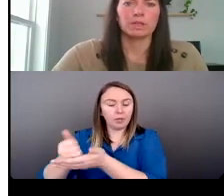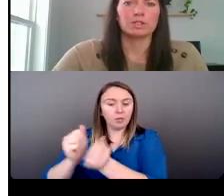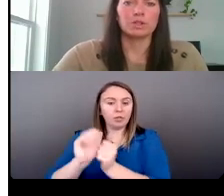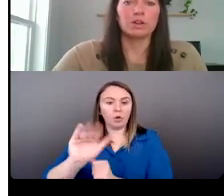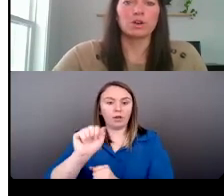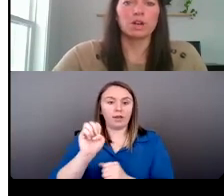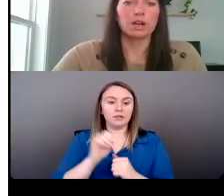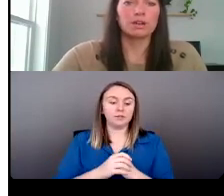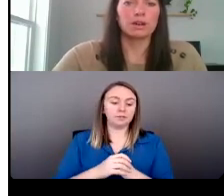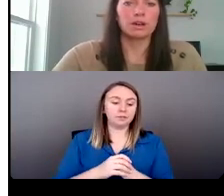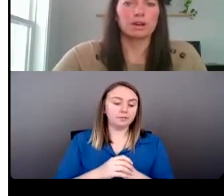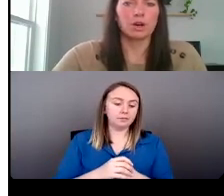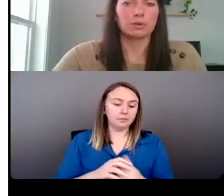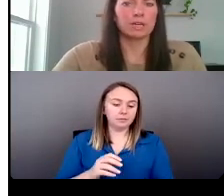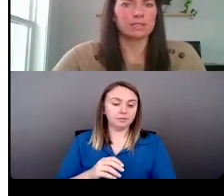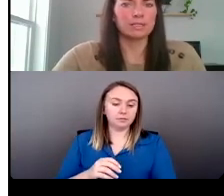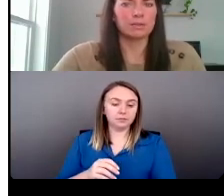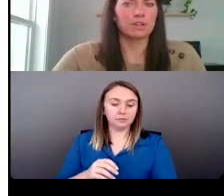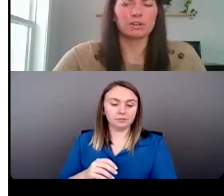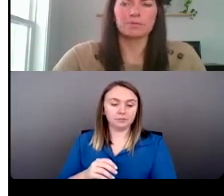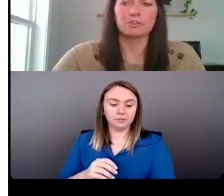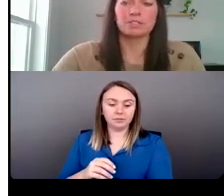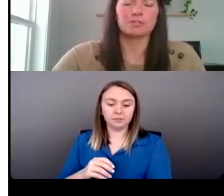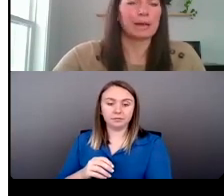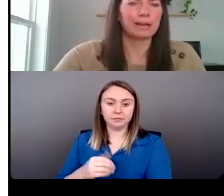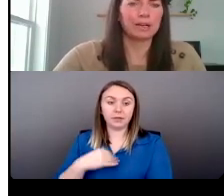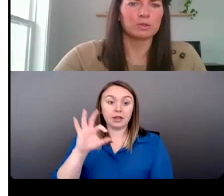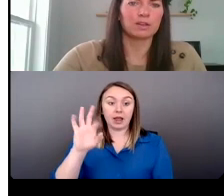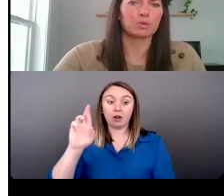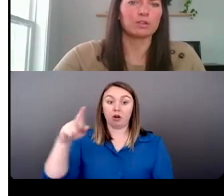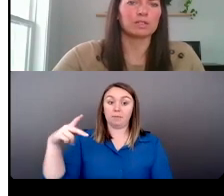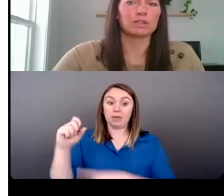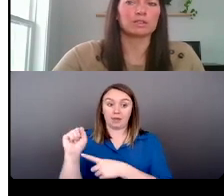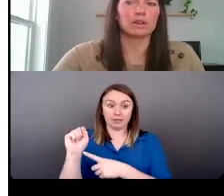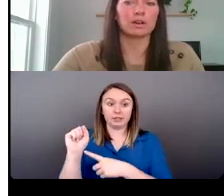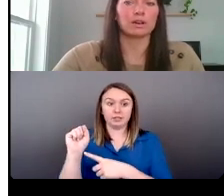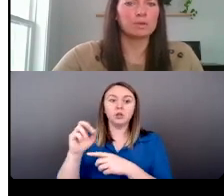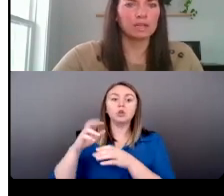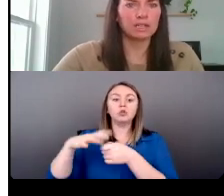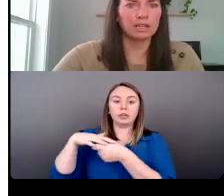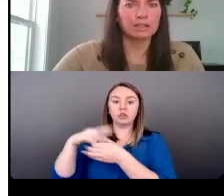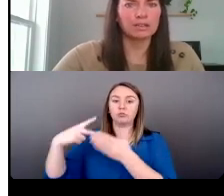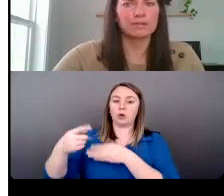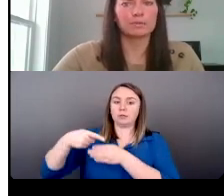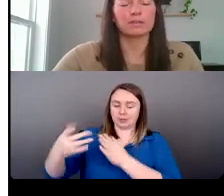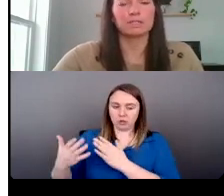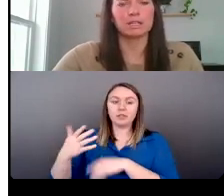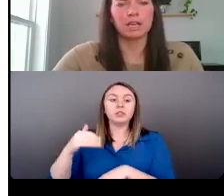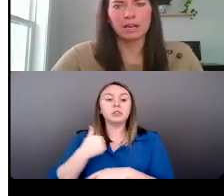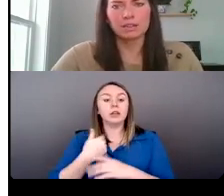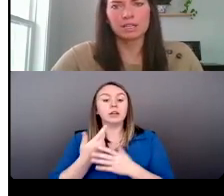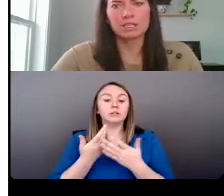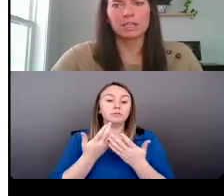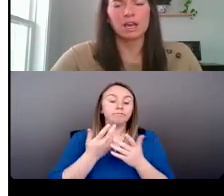So there are 9 RPSs, and we all come from different backgrounds. We have previous homicide detectives, we have